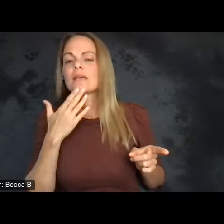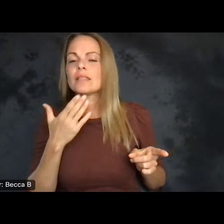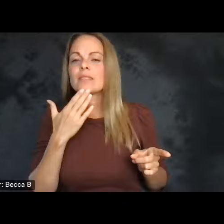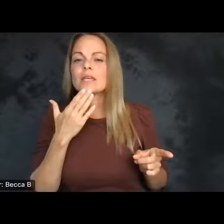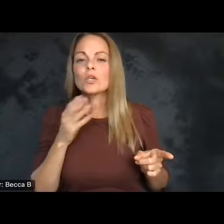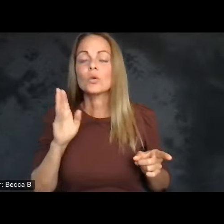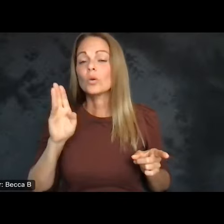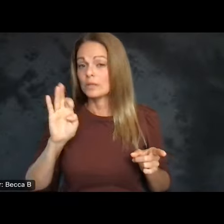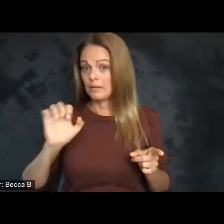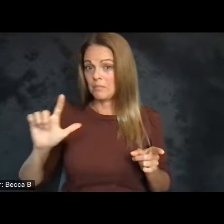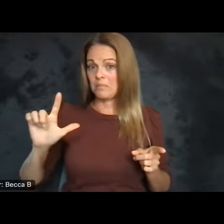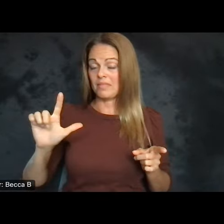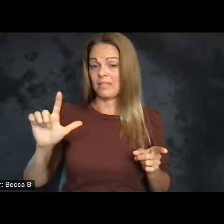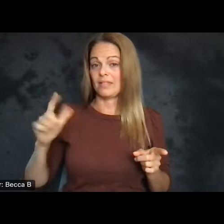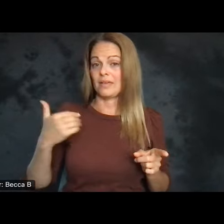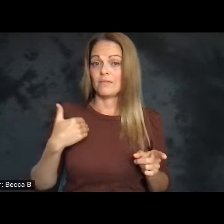bill